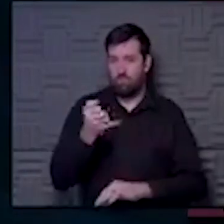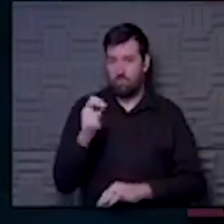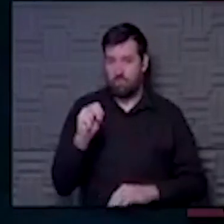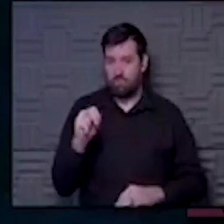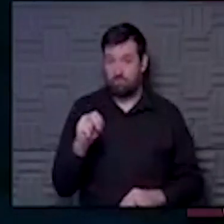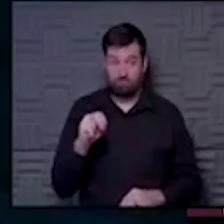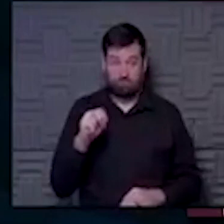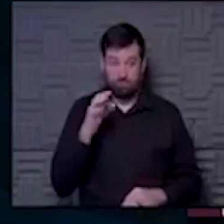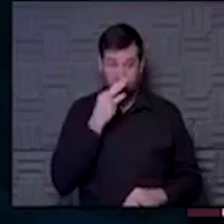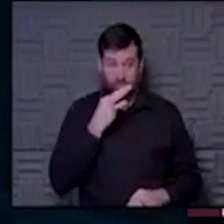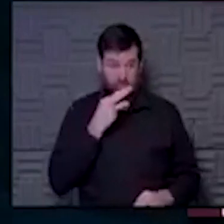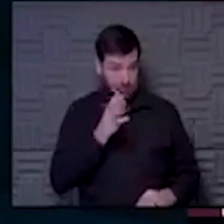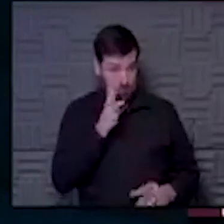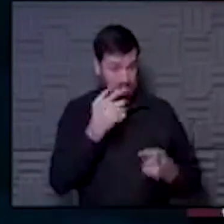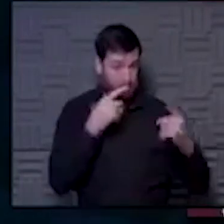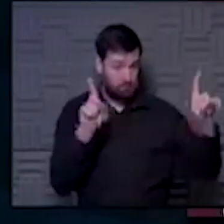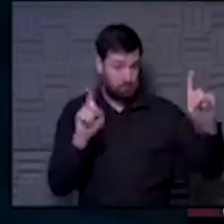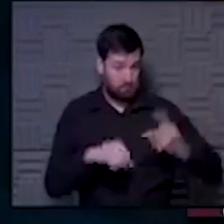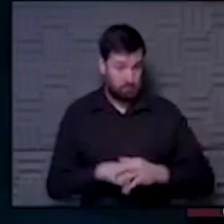well on your way. Are you going to hit it?